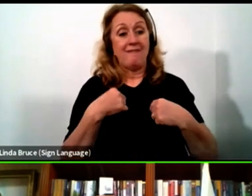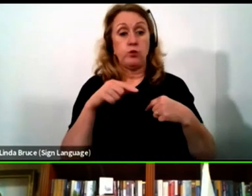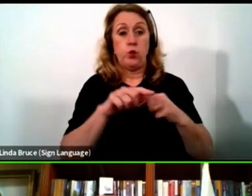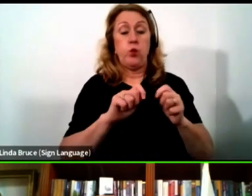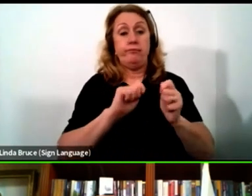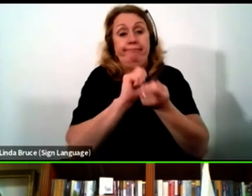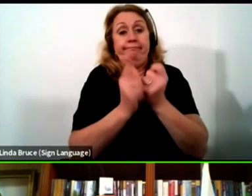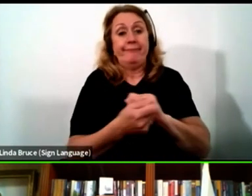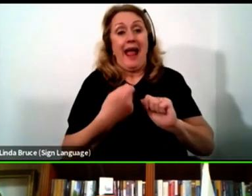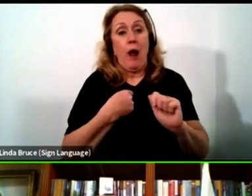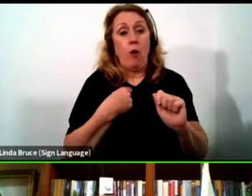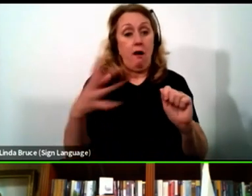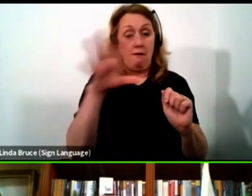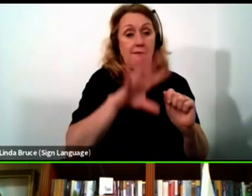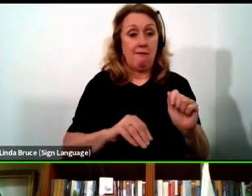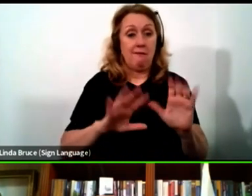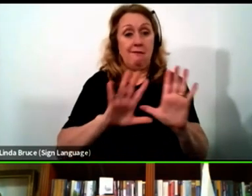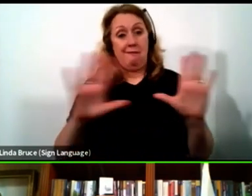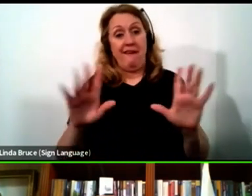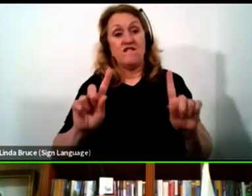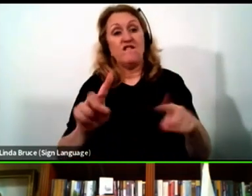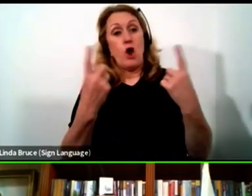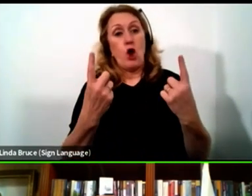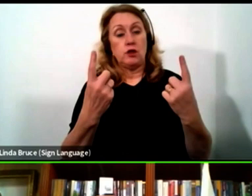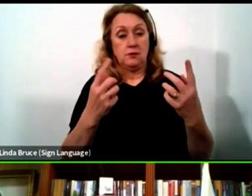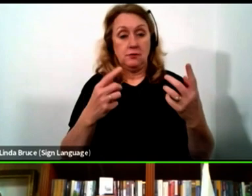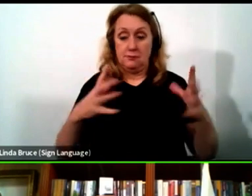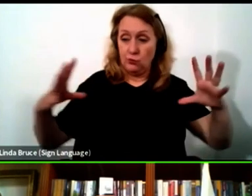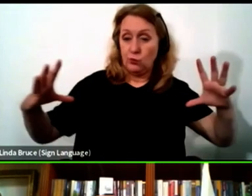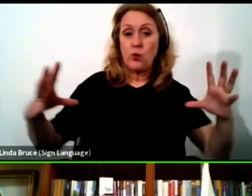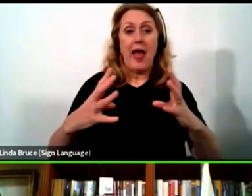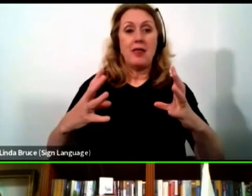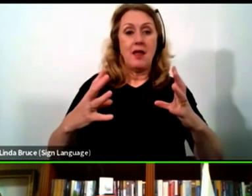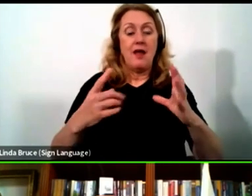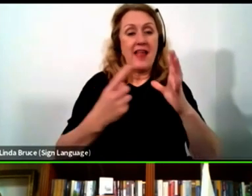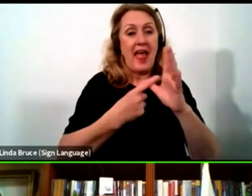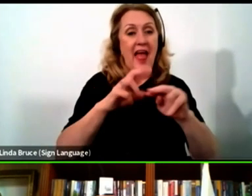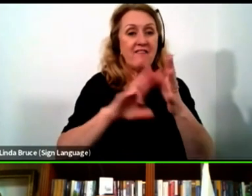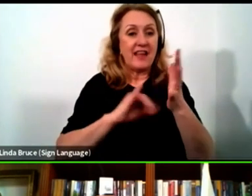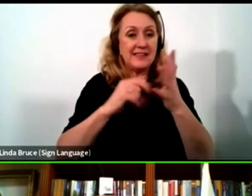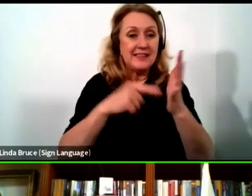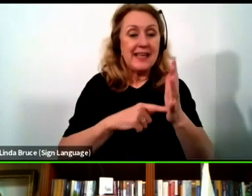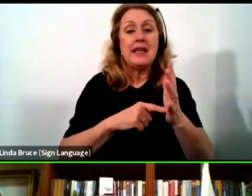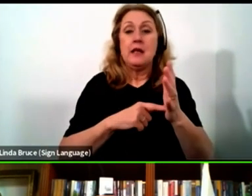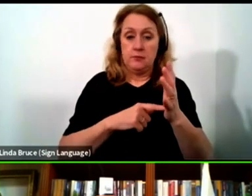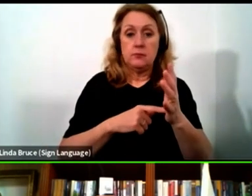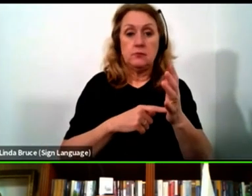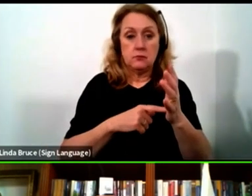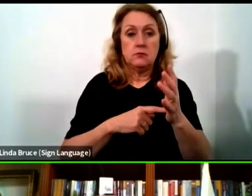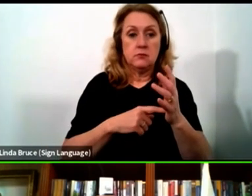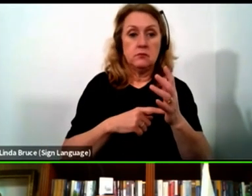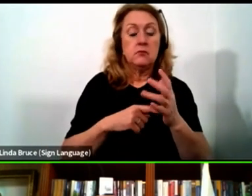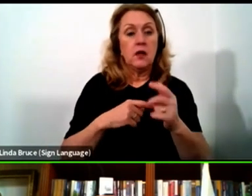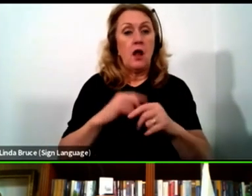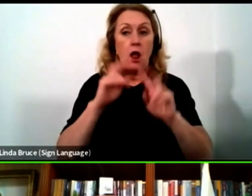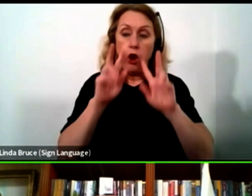So we need to all come together under the AfCFTA and build a very strong